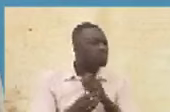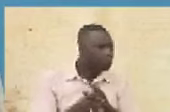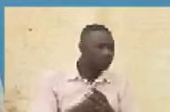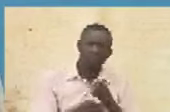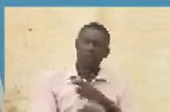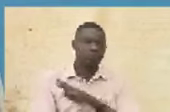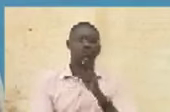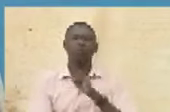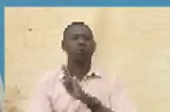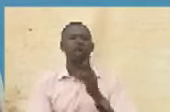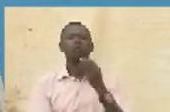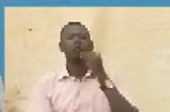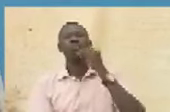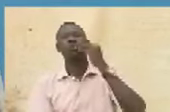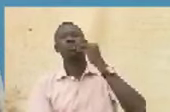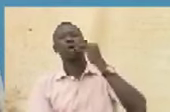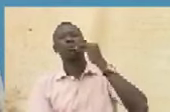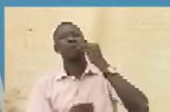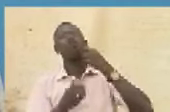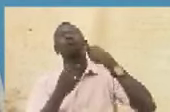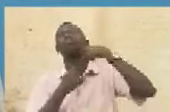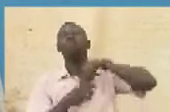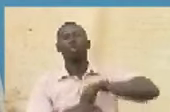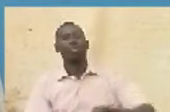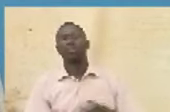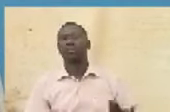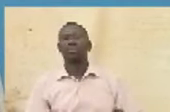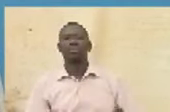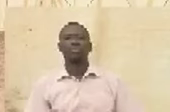will say no. Chew it up and swallow it.